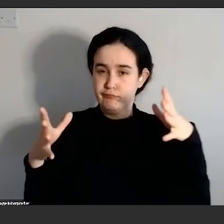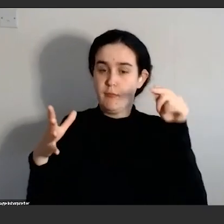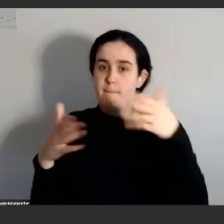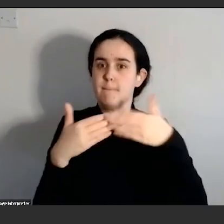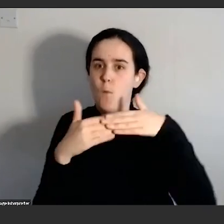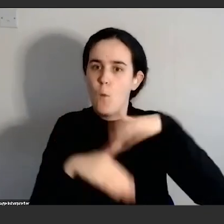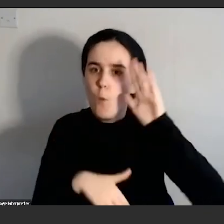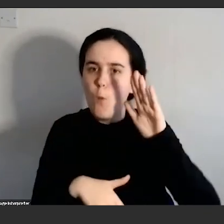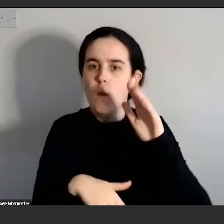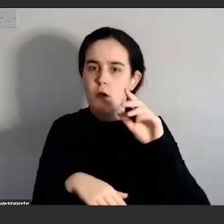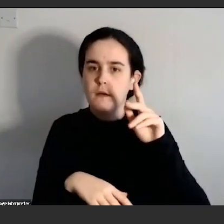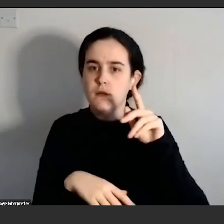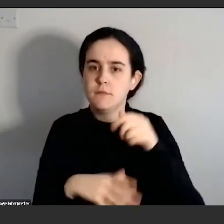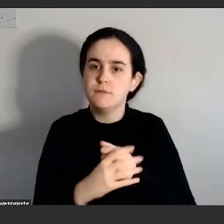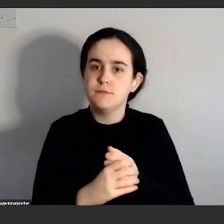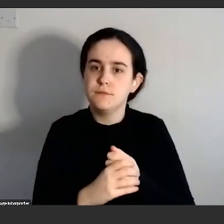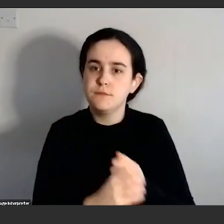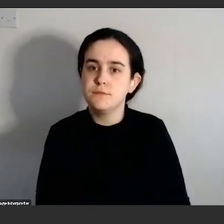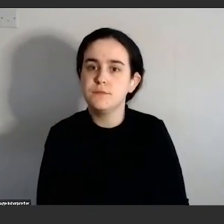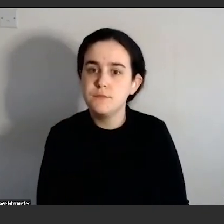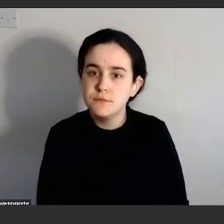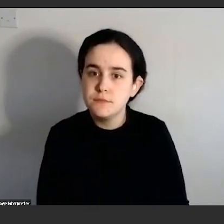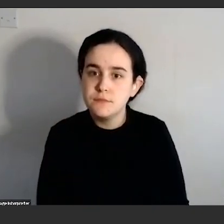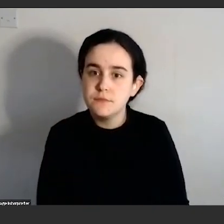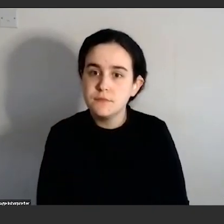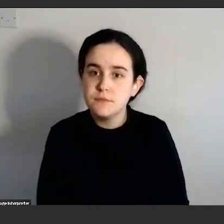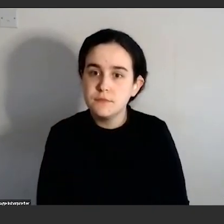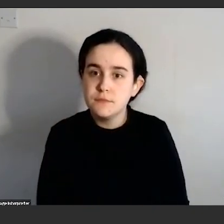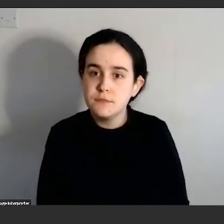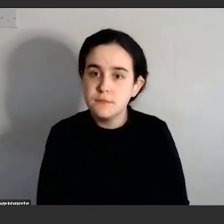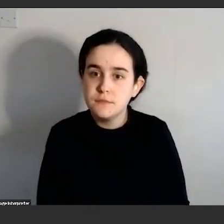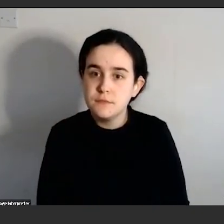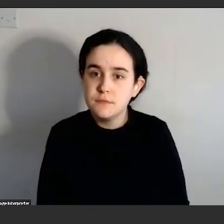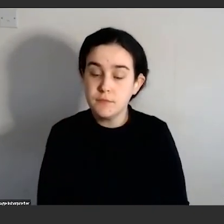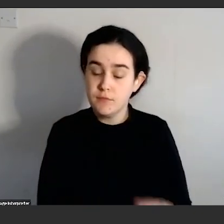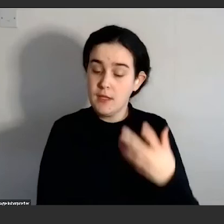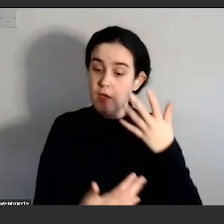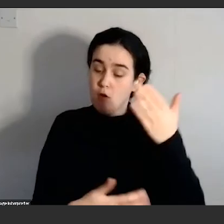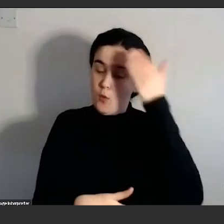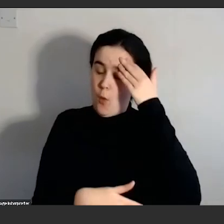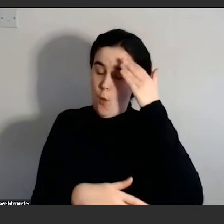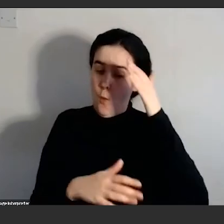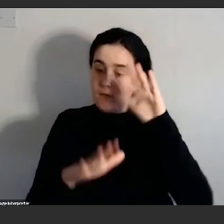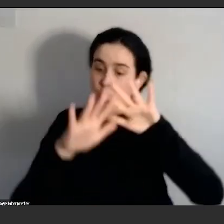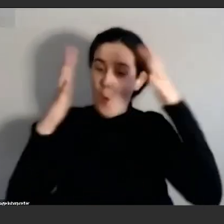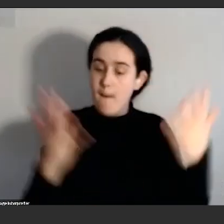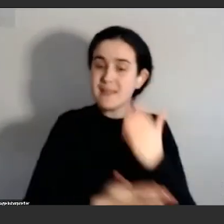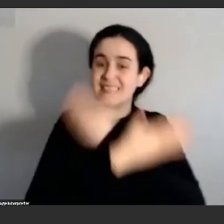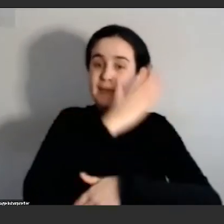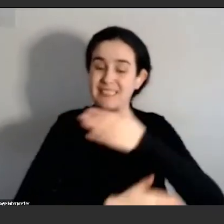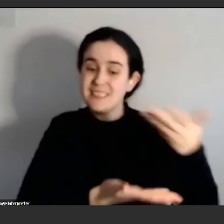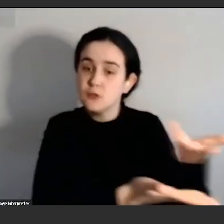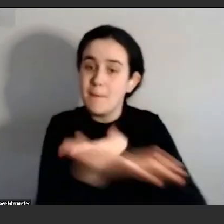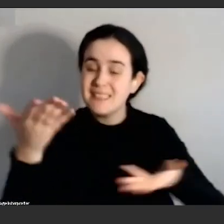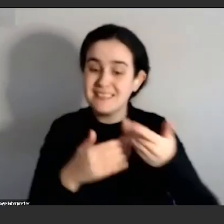that really indeed GDS, Global Disability Summit, will be able to continue on the path